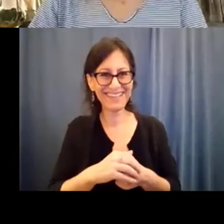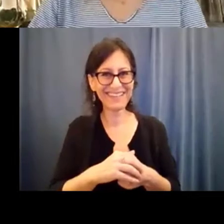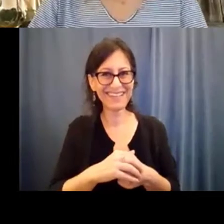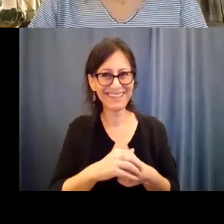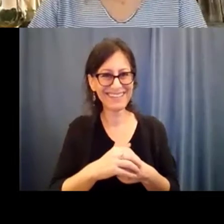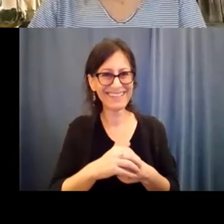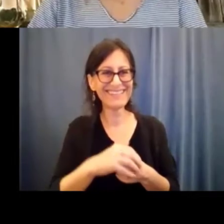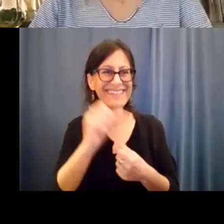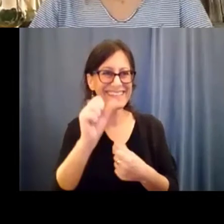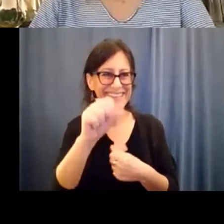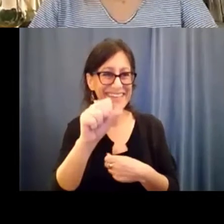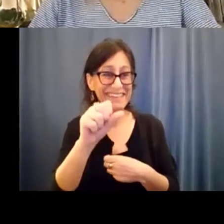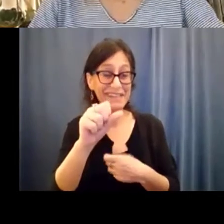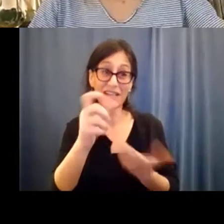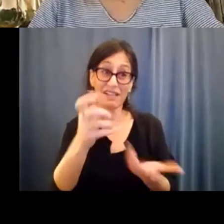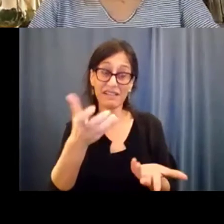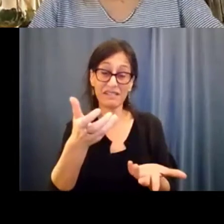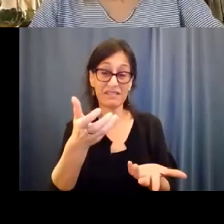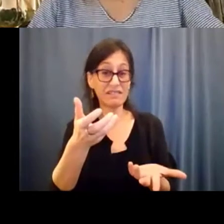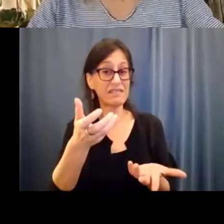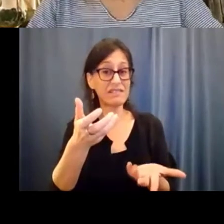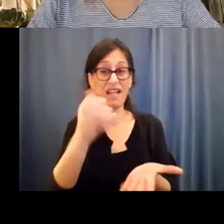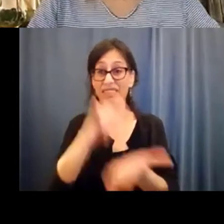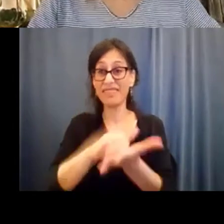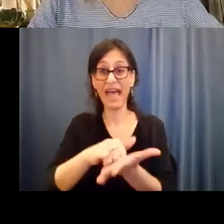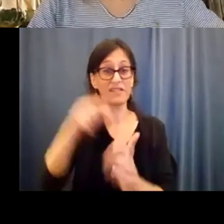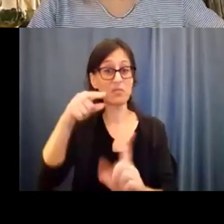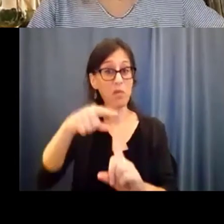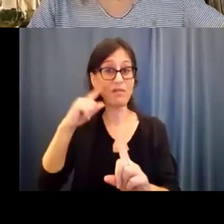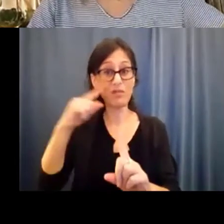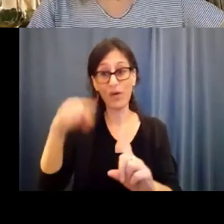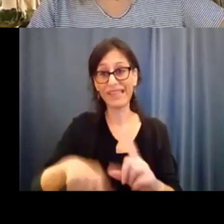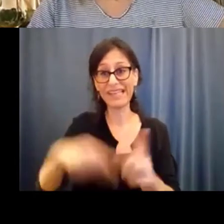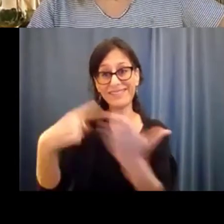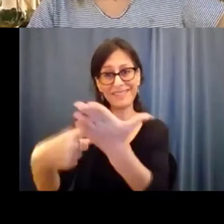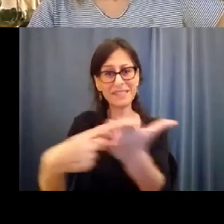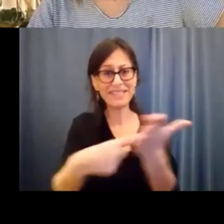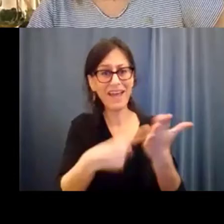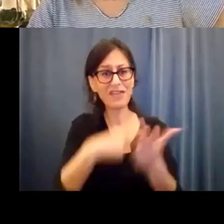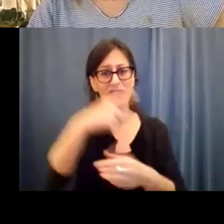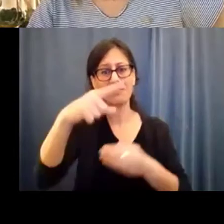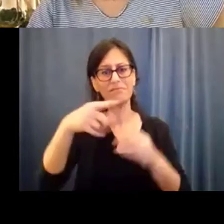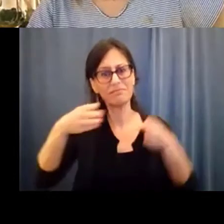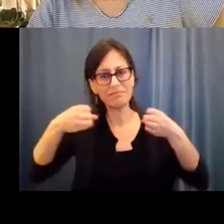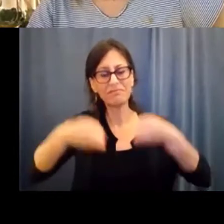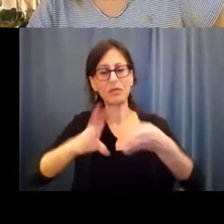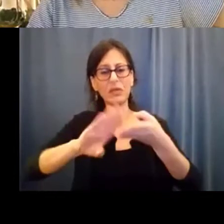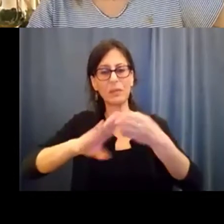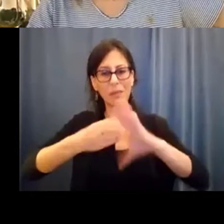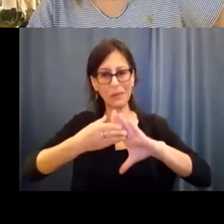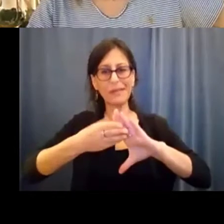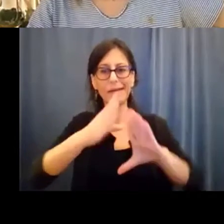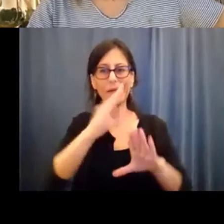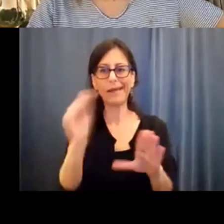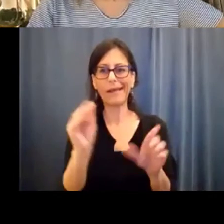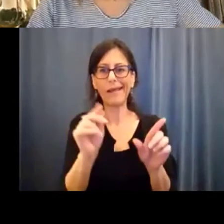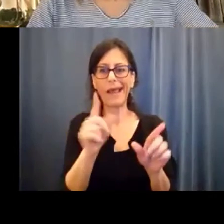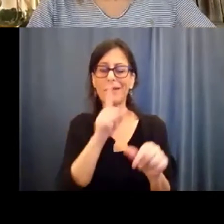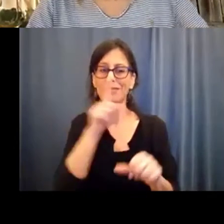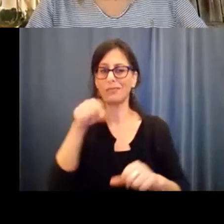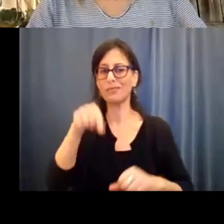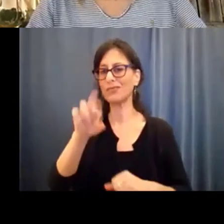So we with that, I mean, you know what? That's what this is about. This is about the community. This is about, and honestly, too,